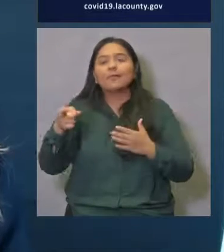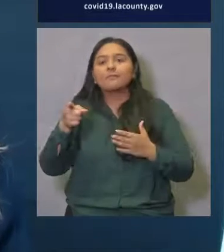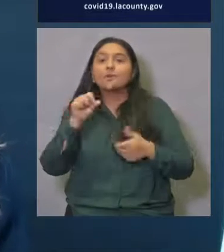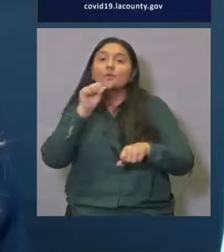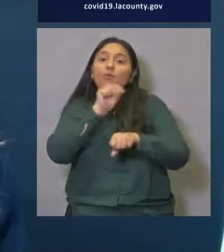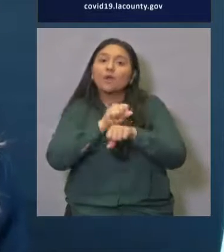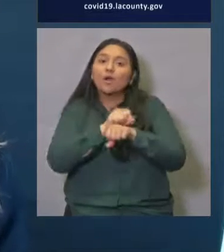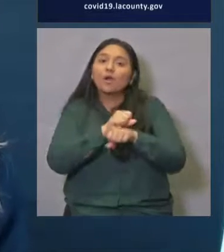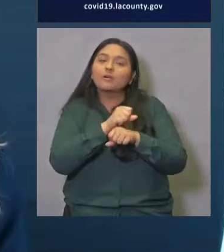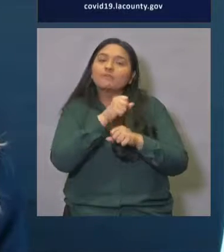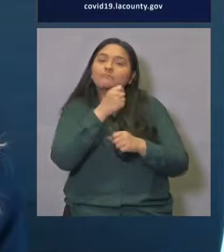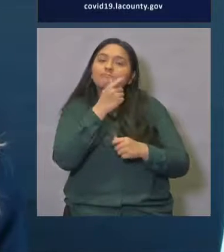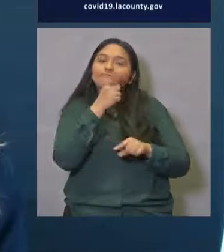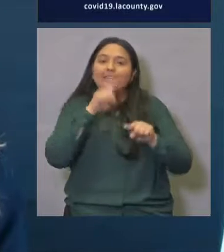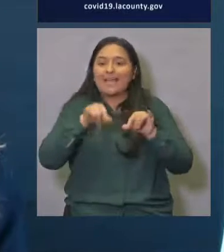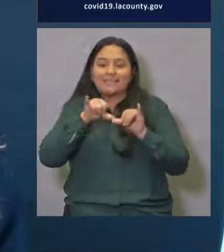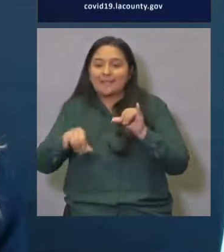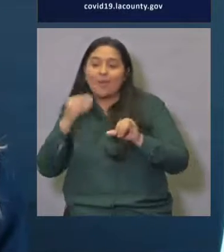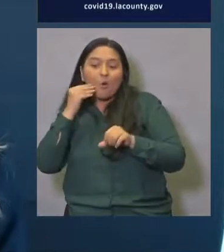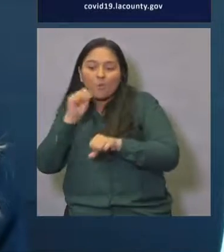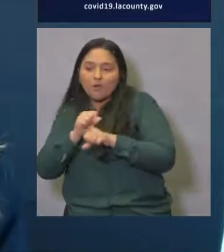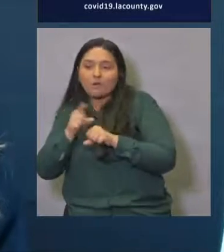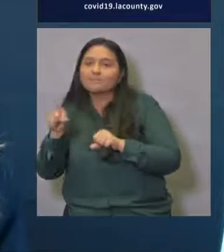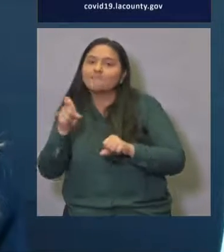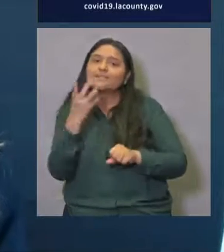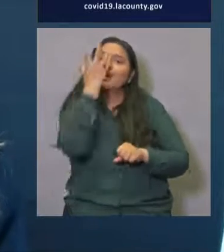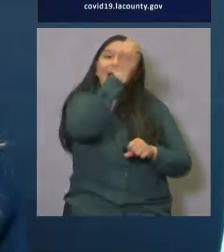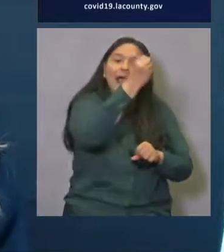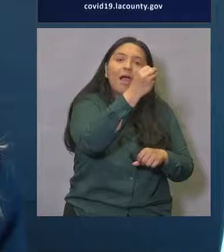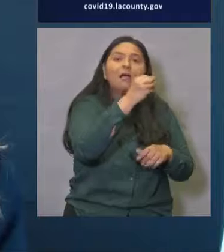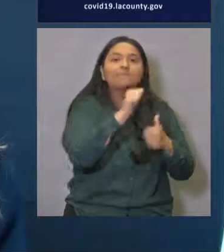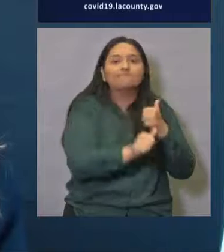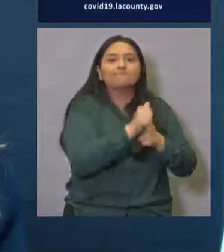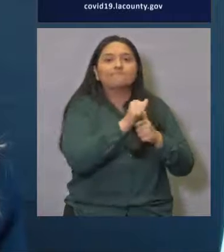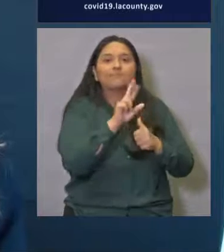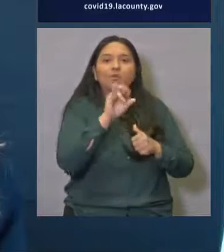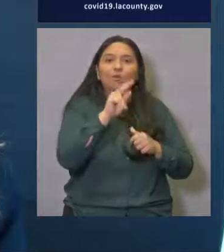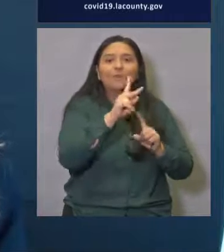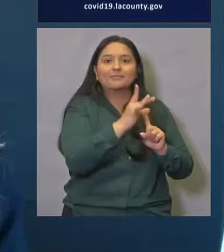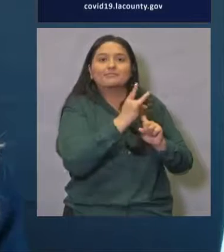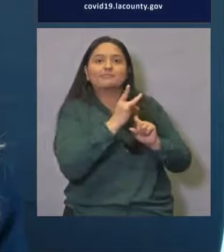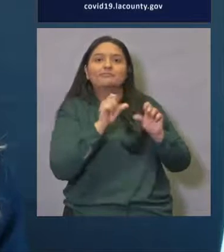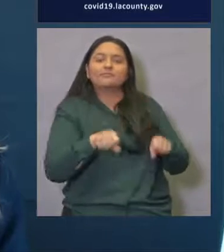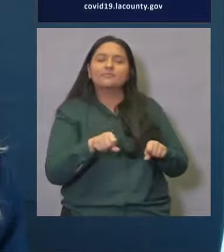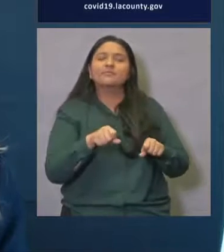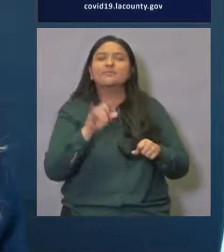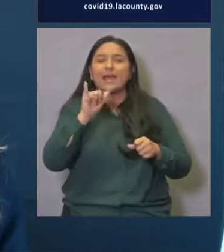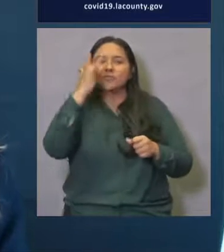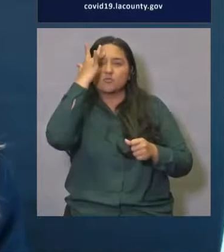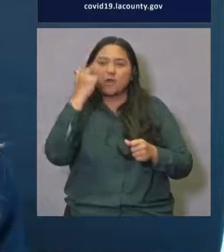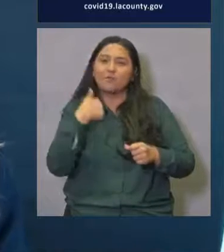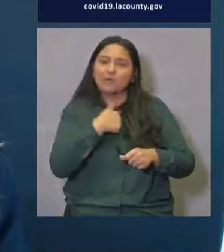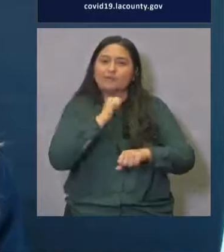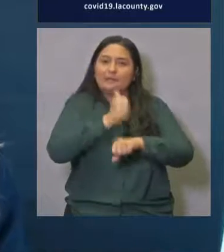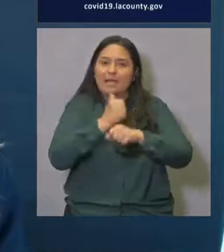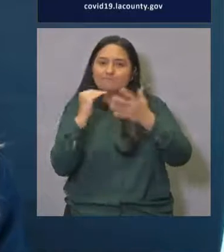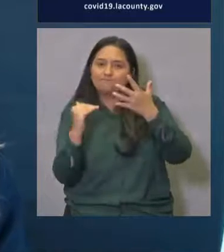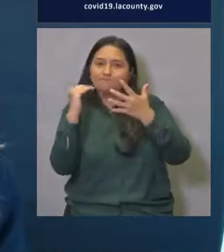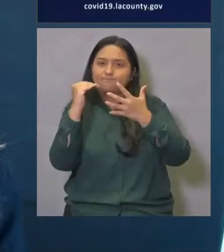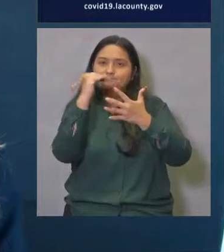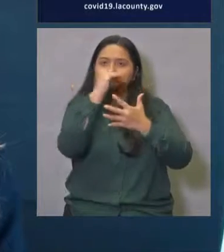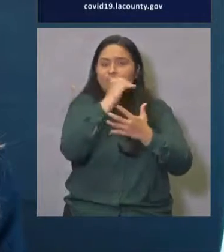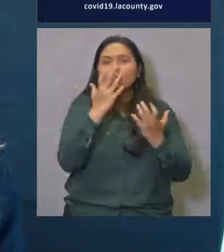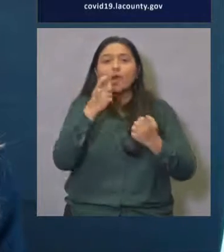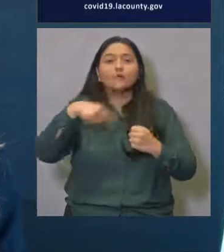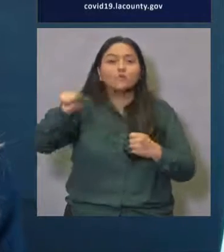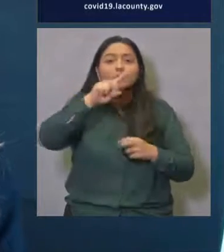of the household, and the nature of their employment is that it puts them at risk. And we really ask people to respect that and allow those more vulnerable populations